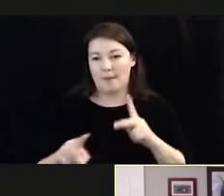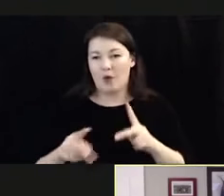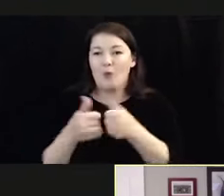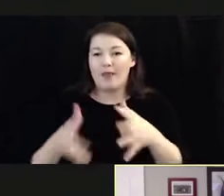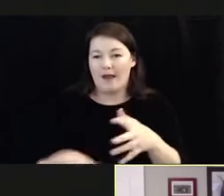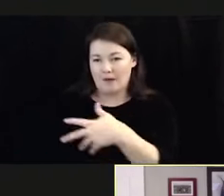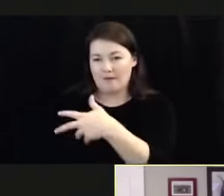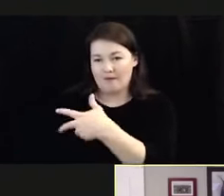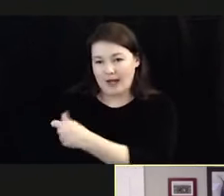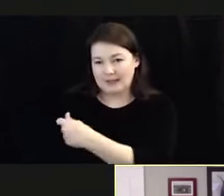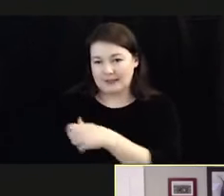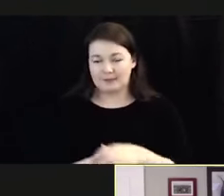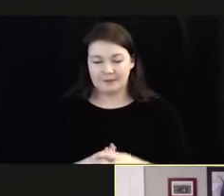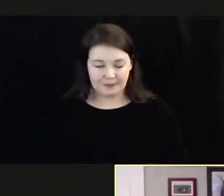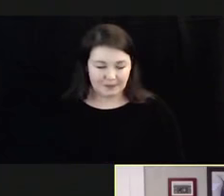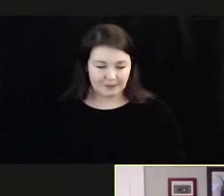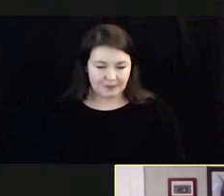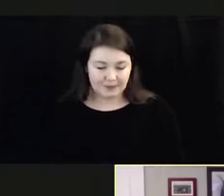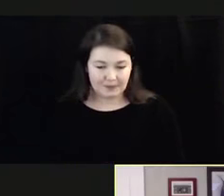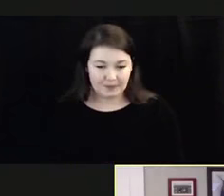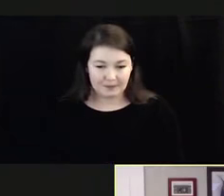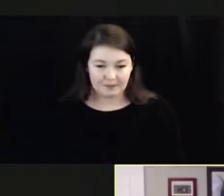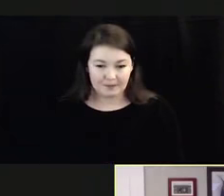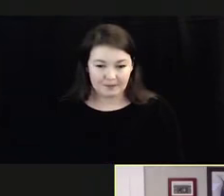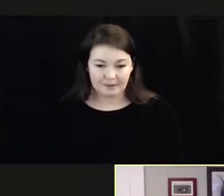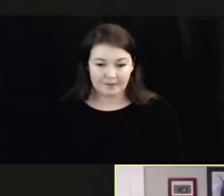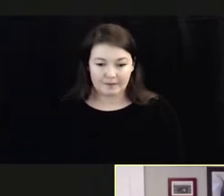people who are vaccinated.